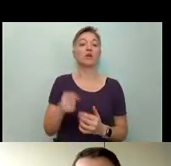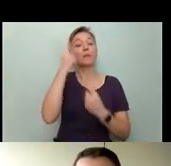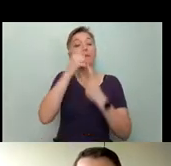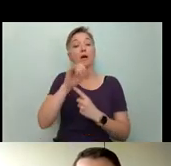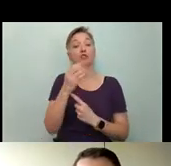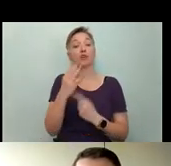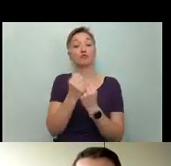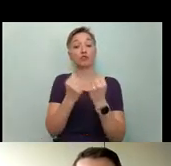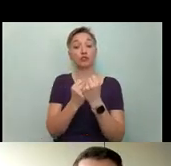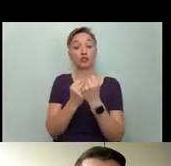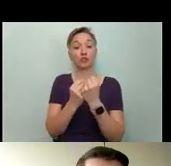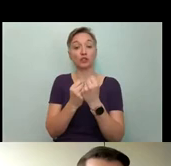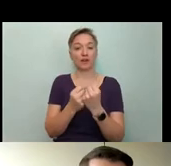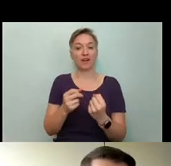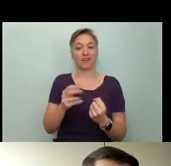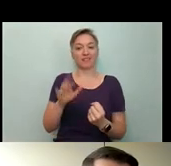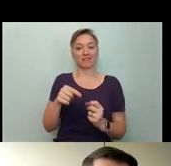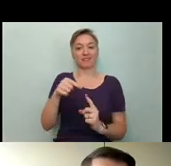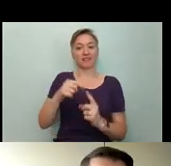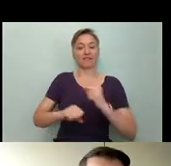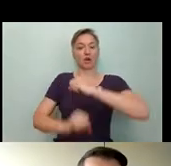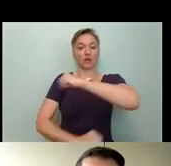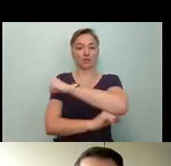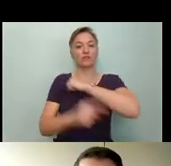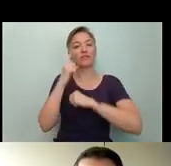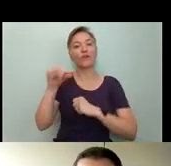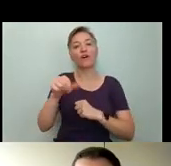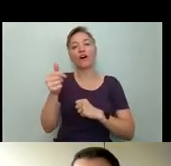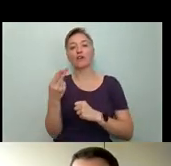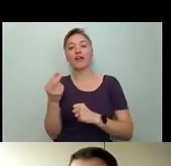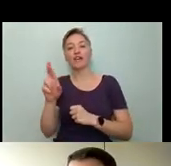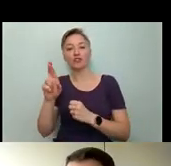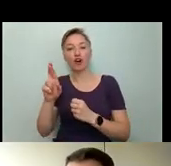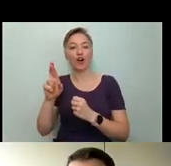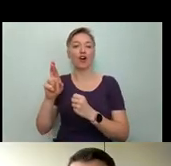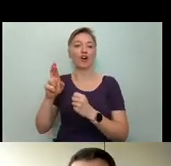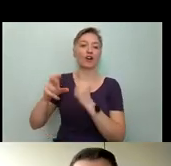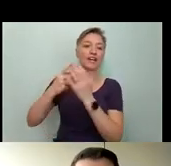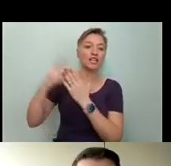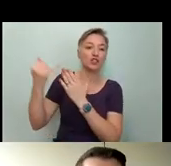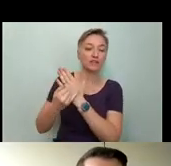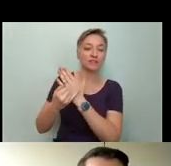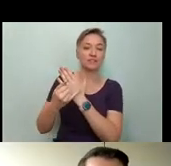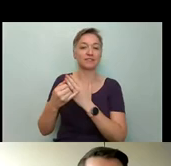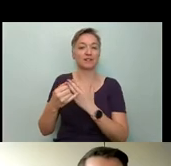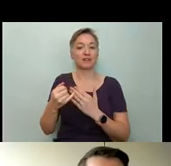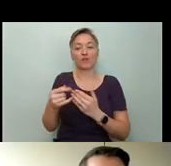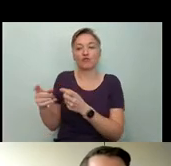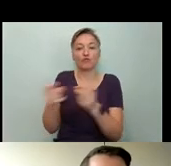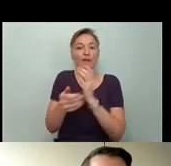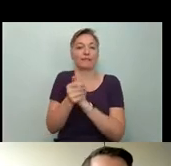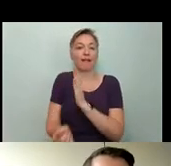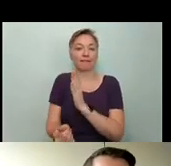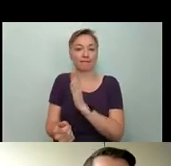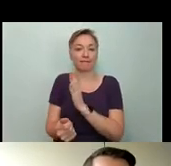the foundation for so many of the other HR initiatives and the talent initiatives that exist in an organization. And certainly the U of R is no